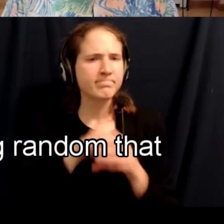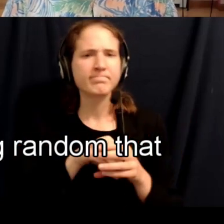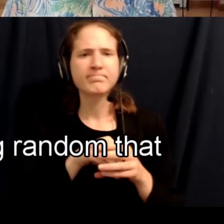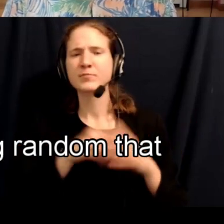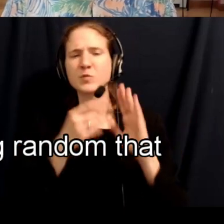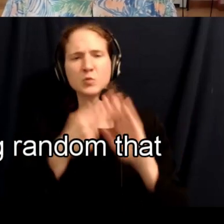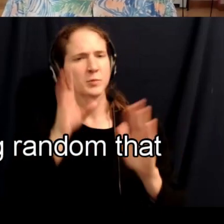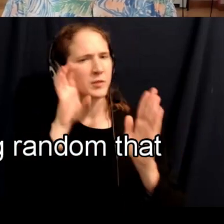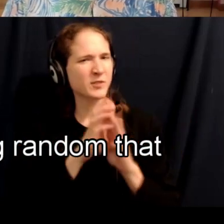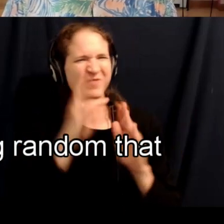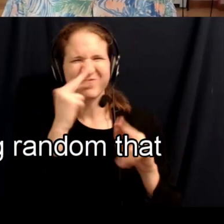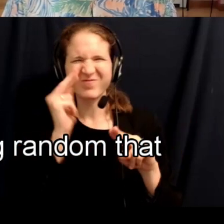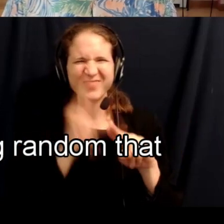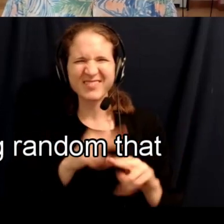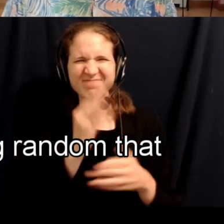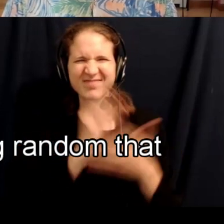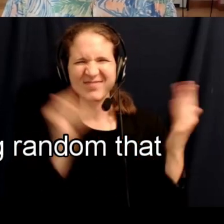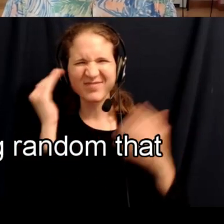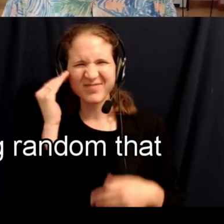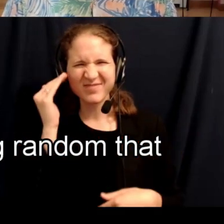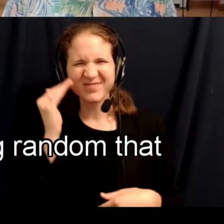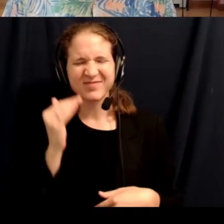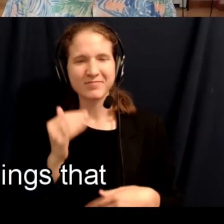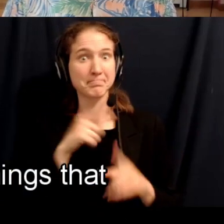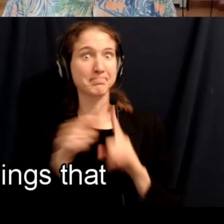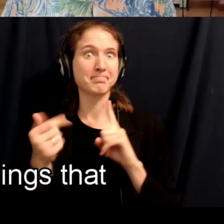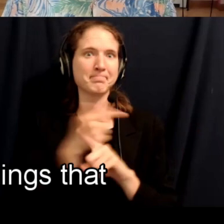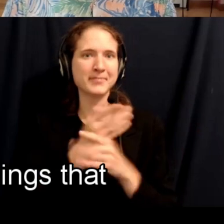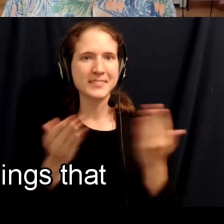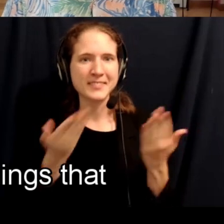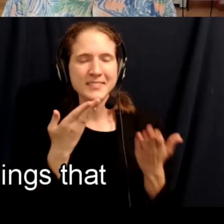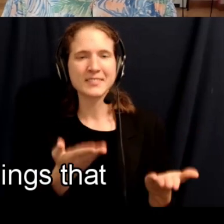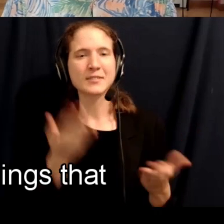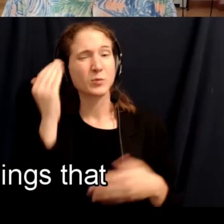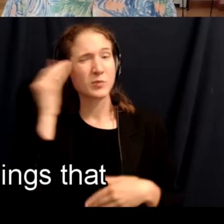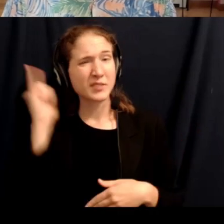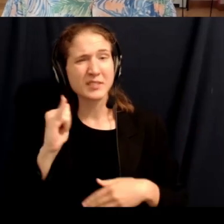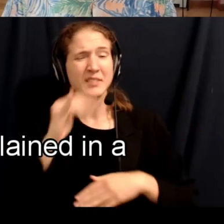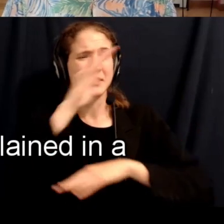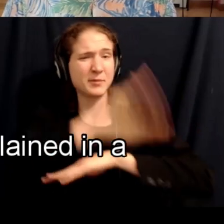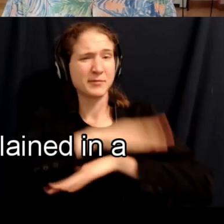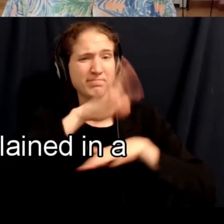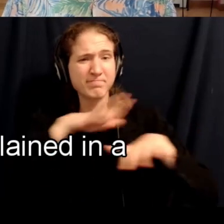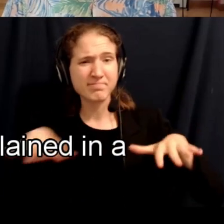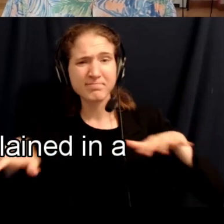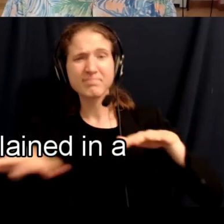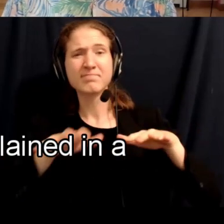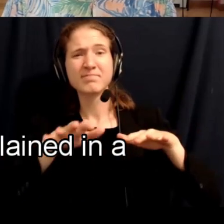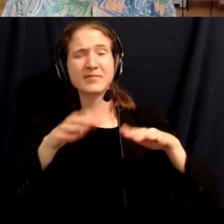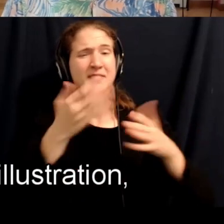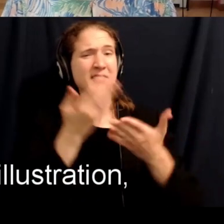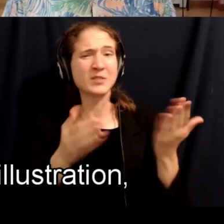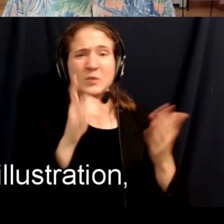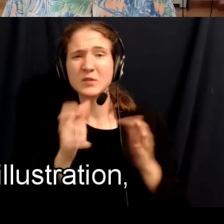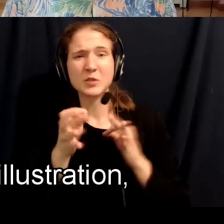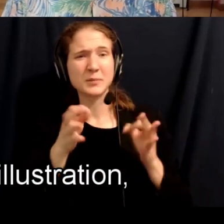fun parts, all the, anything random that would be on a set, like setting a table of things that doesn't have to be explained in a